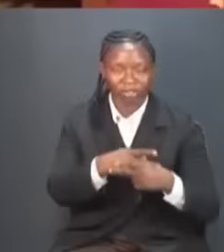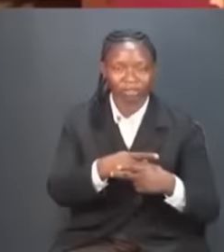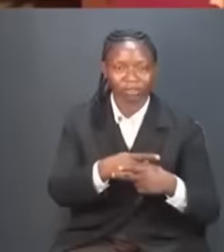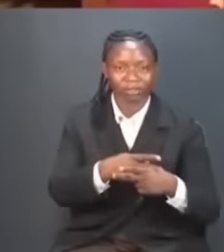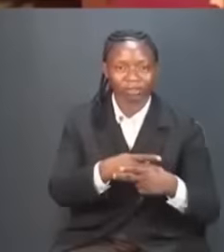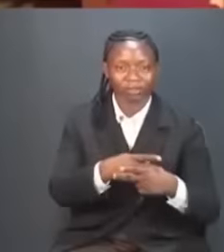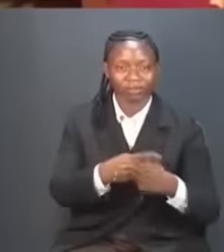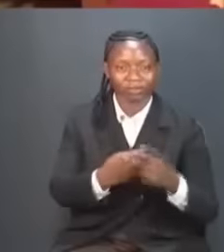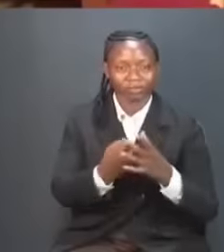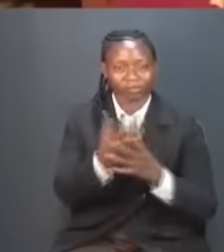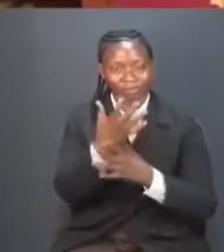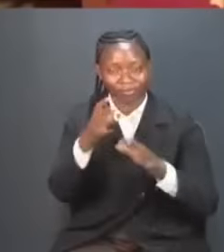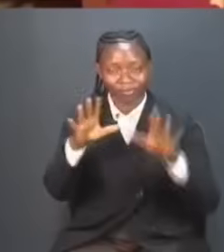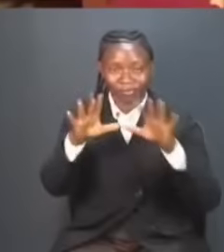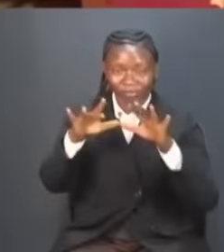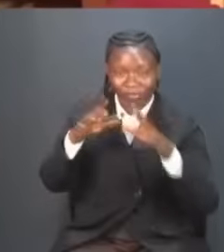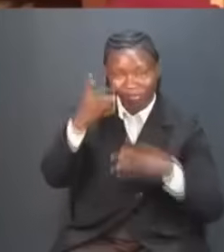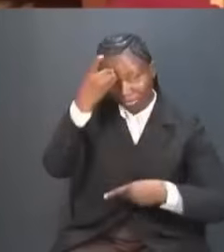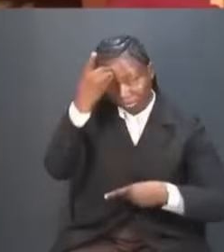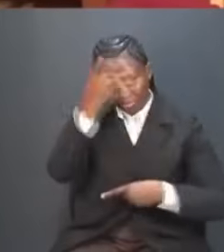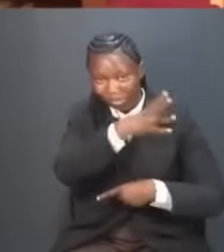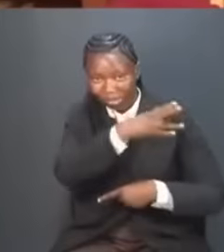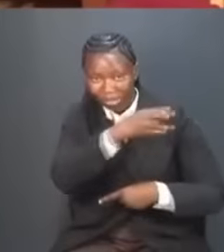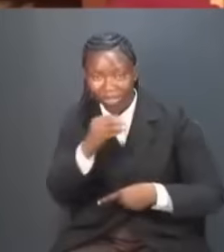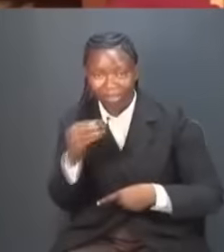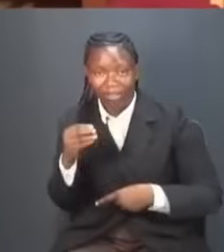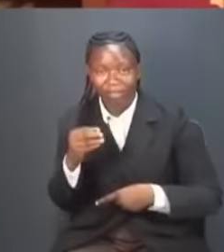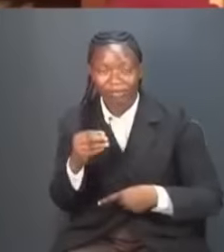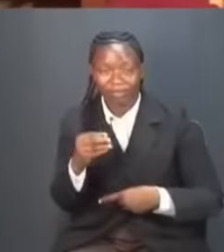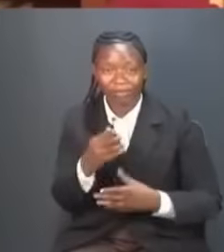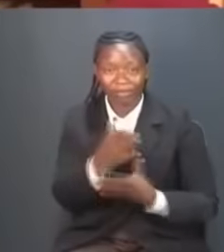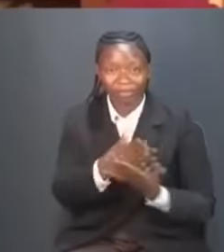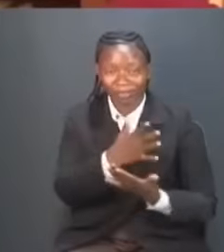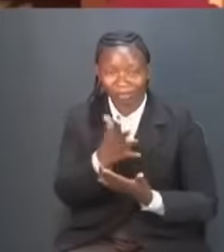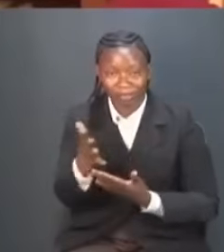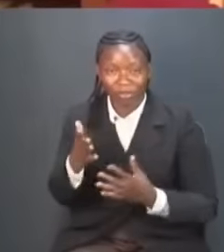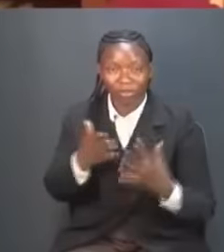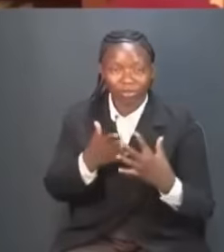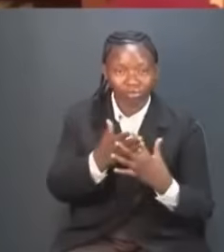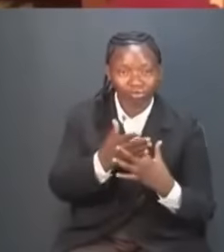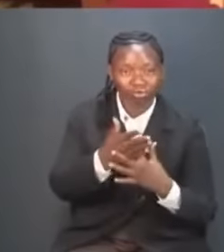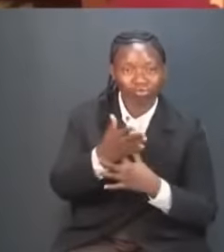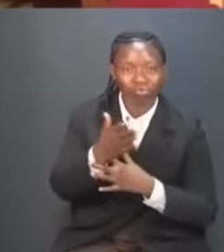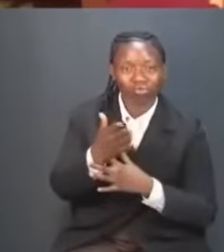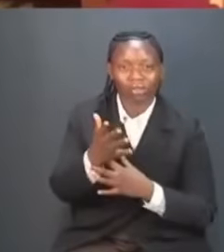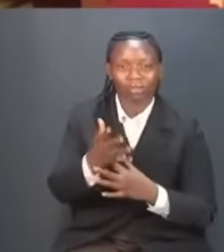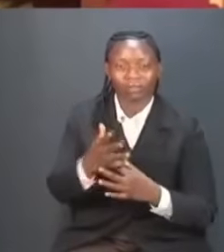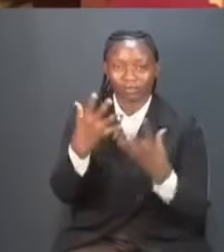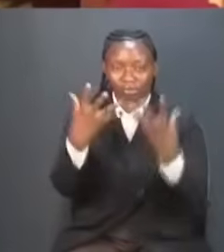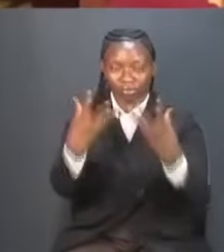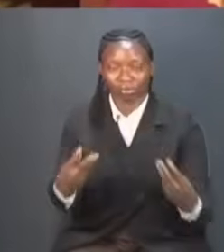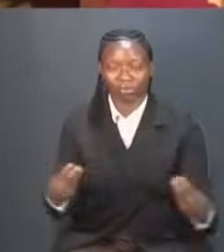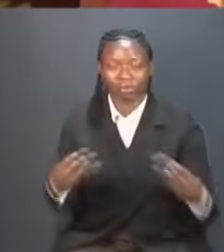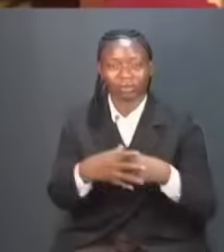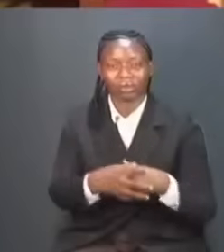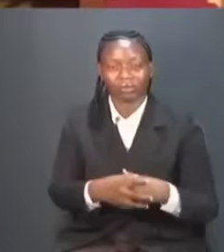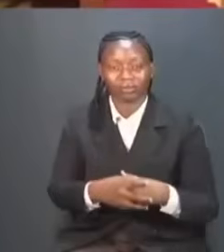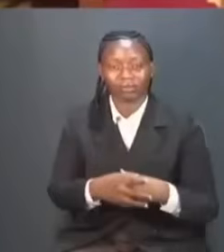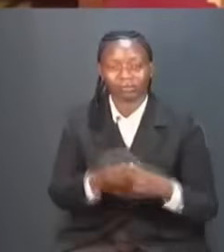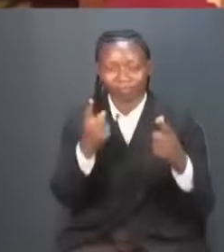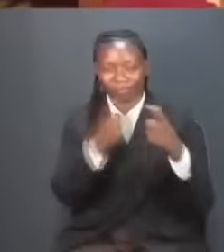pests, diseases, and invasive species through the underlisted interventions.